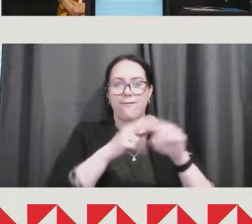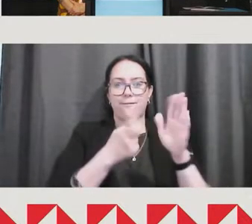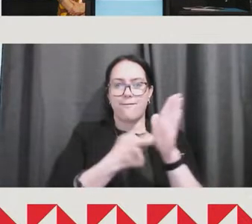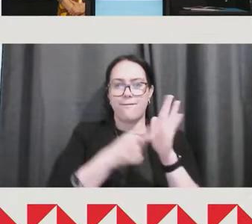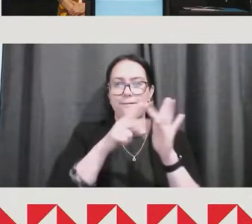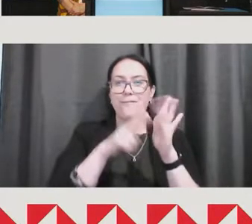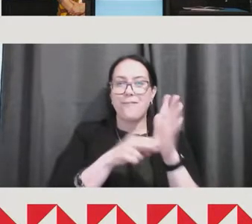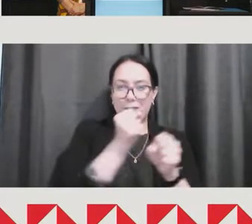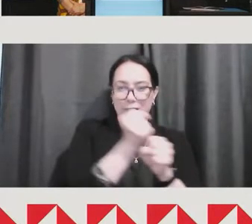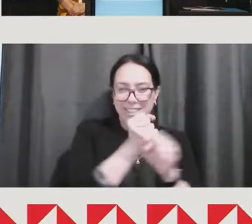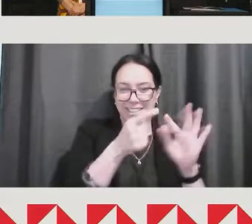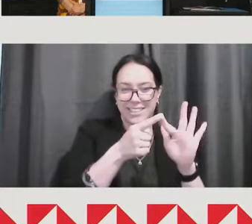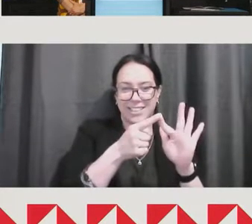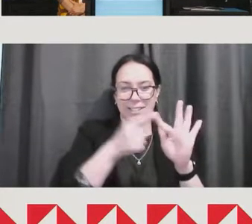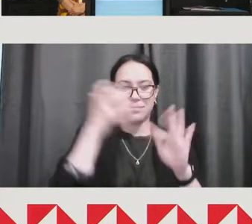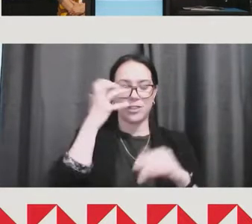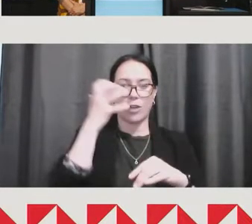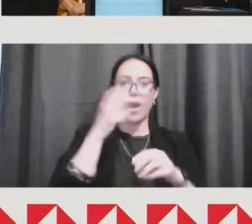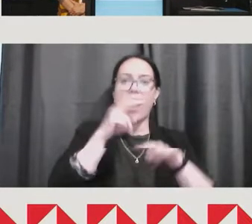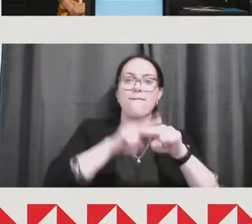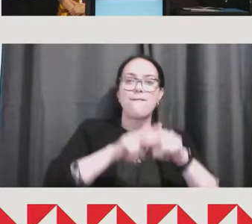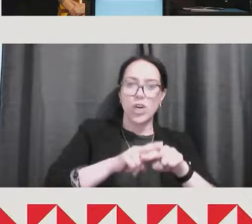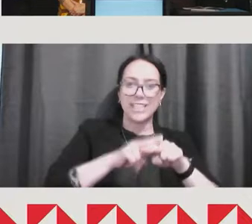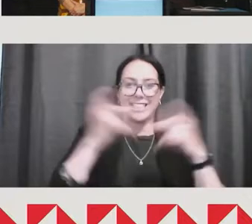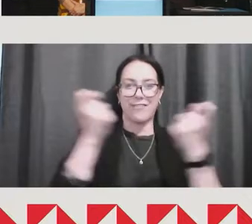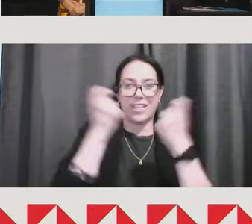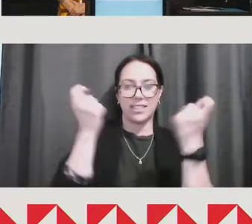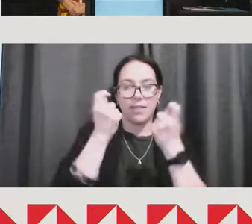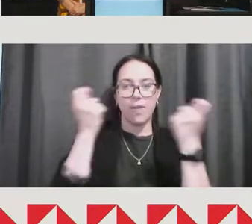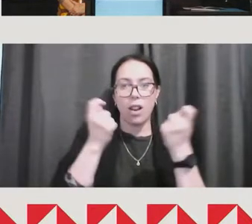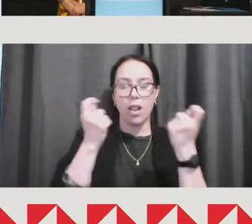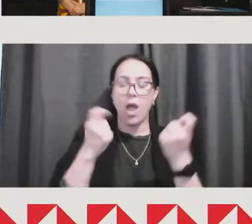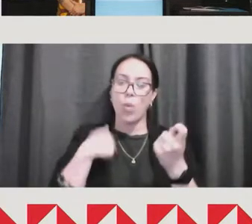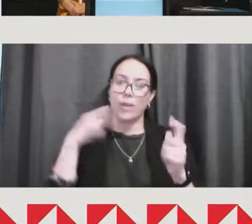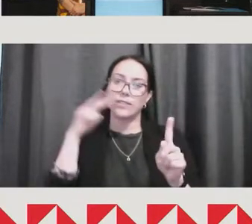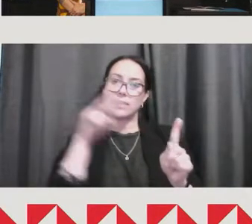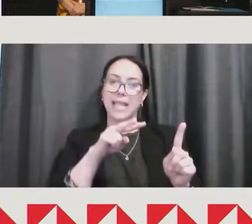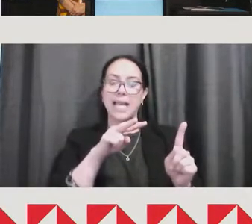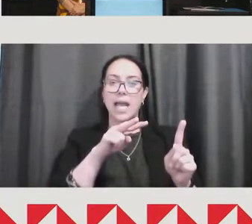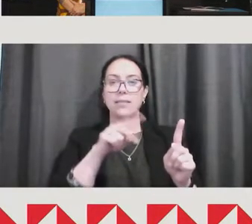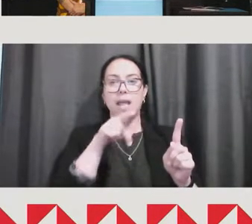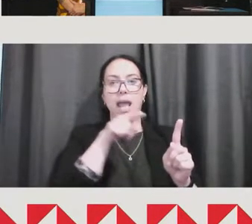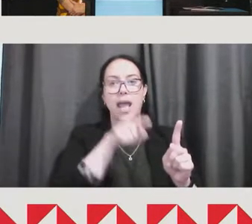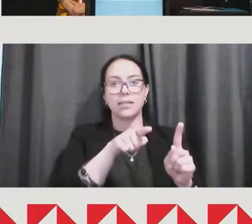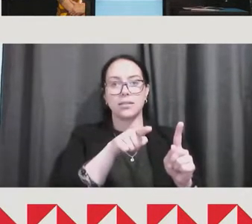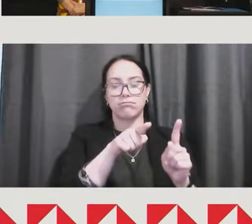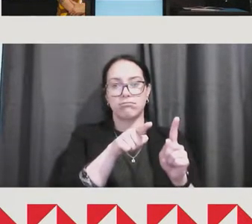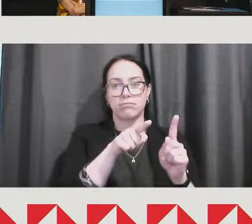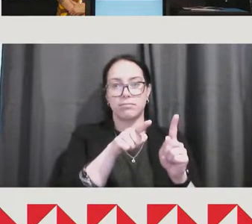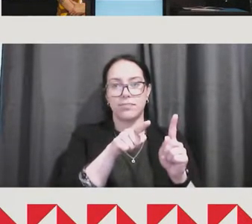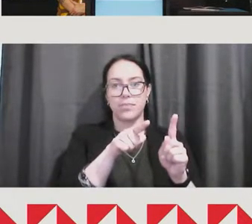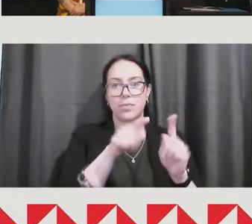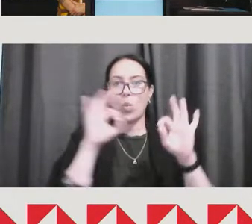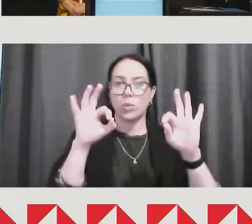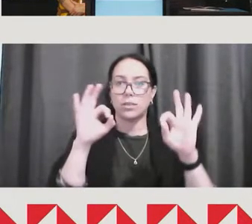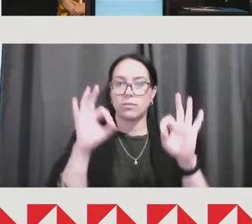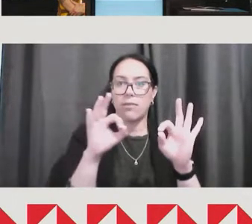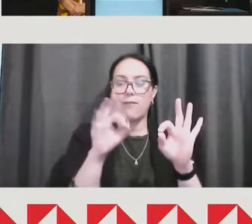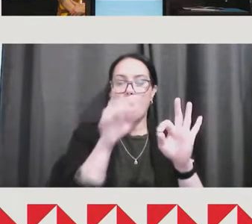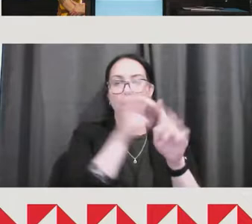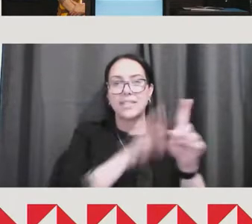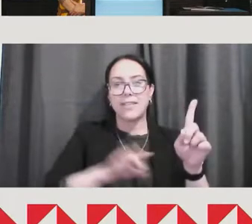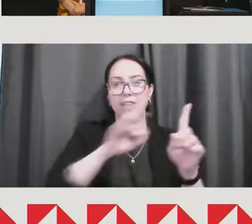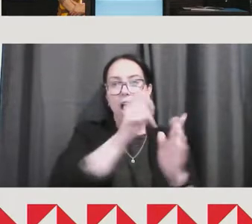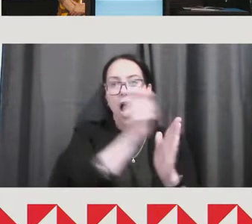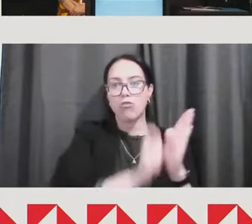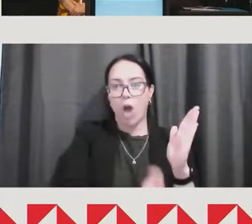that looks like we continue to support and we found that as a strategic opportunity for Pacifica writers so we're working with these three organizations that